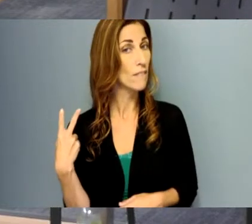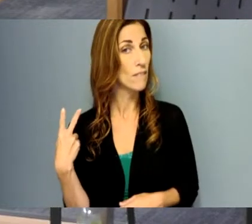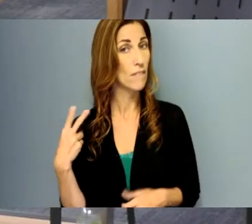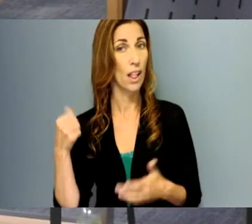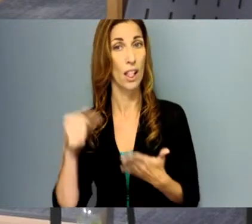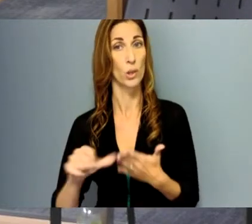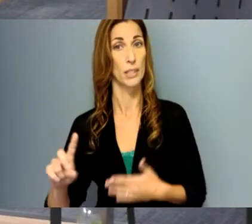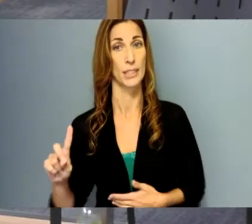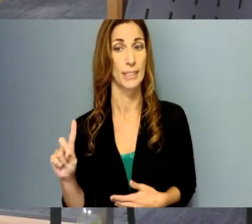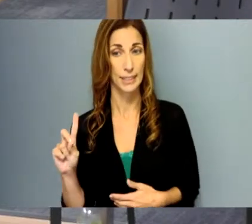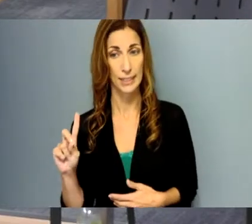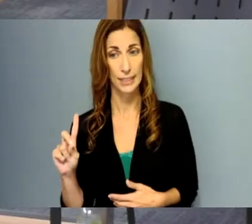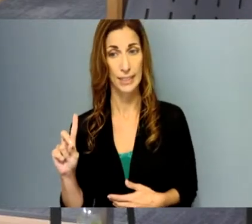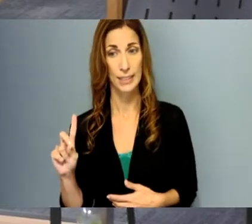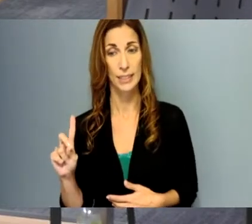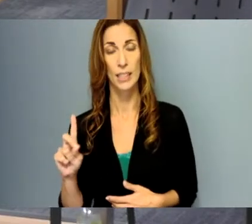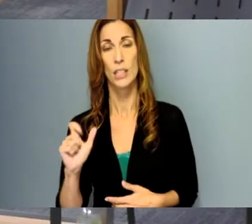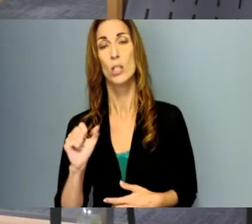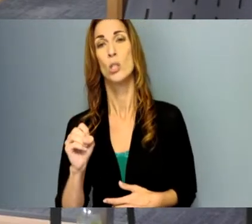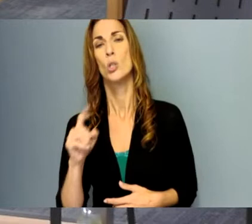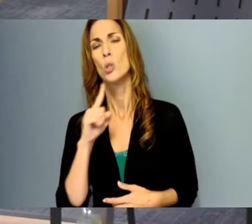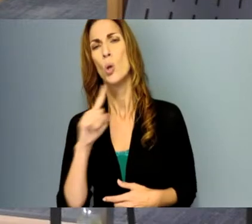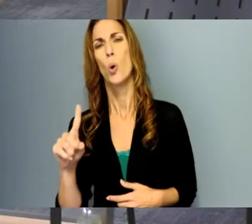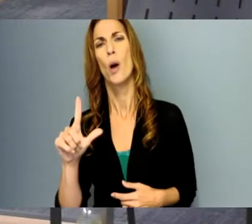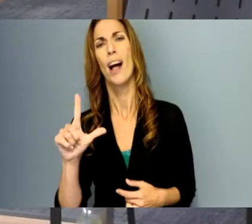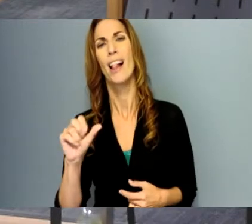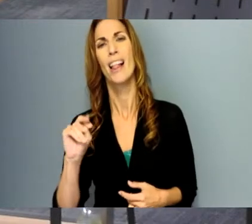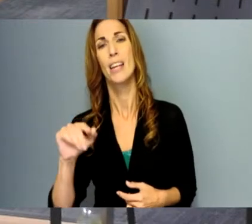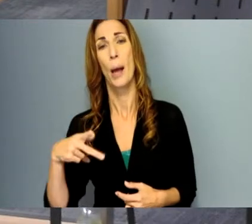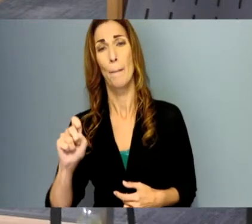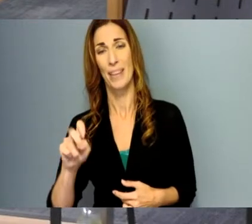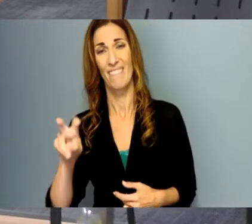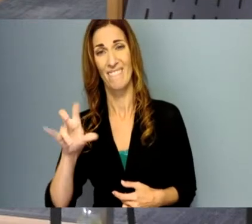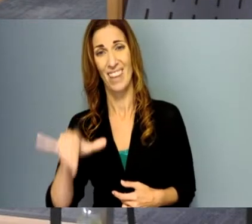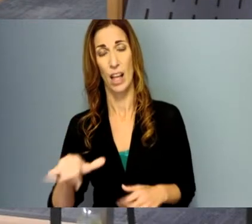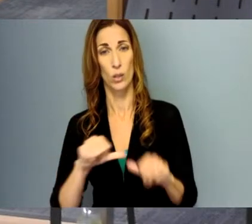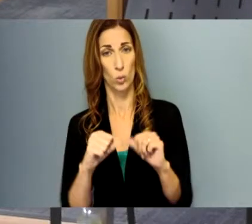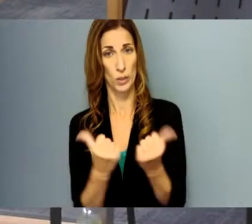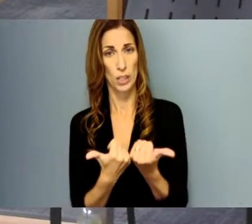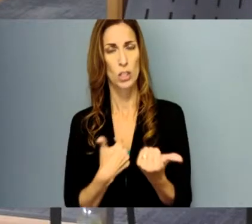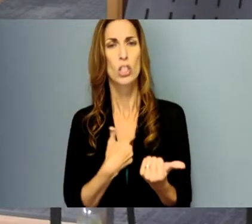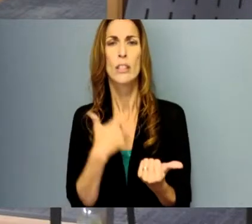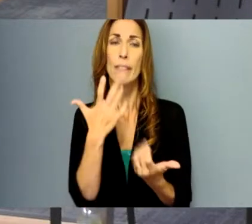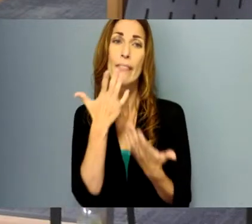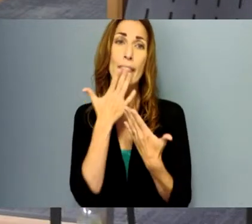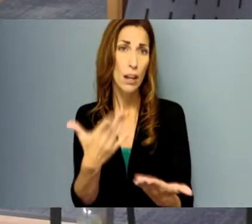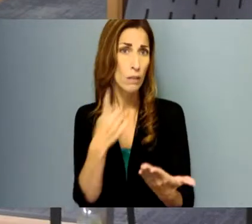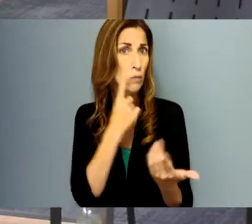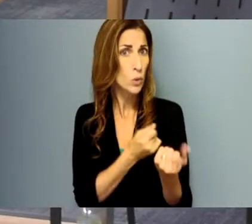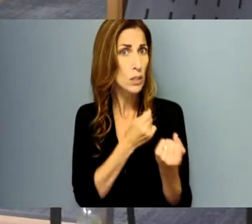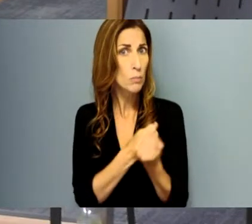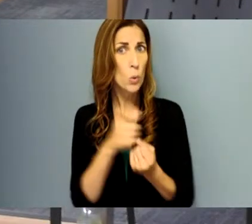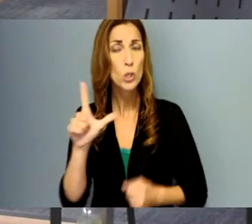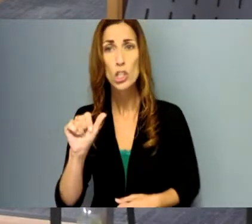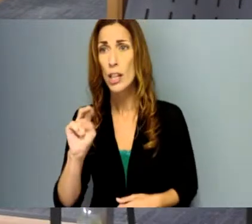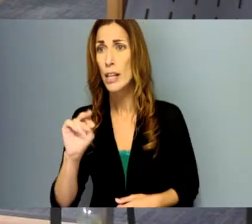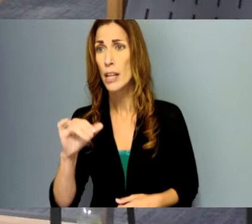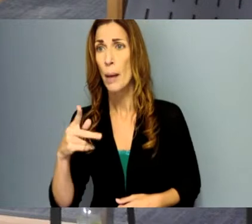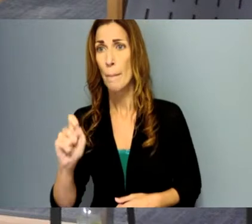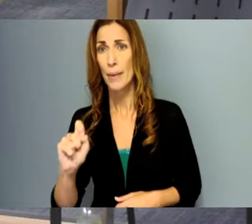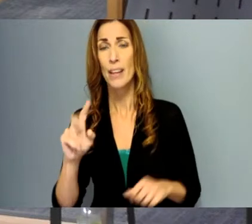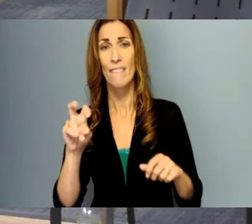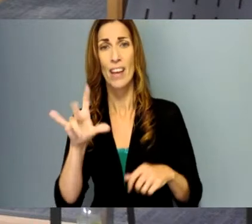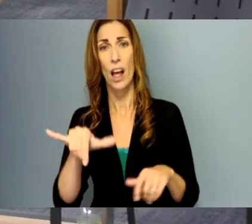12D. So the Lenape Valley Foundation, I just thank you for supporting the Lenape Valley Foundation. We